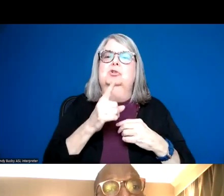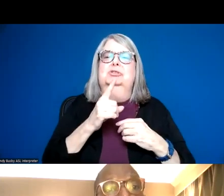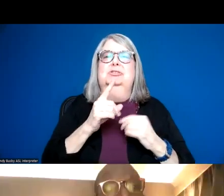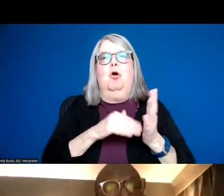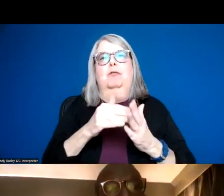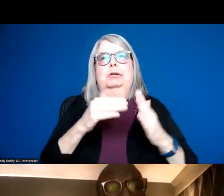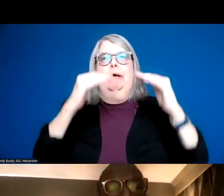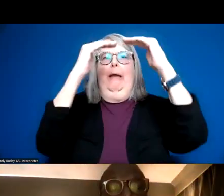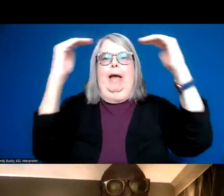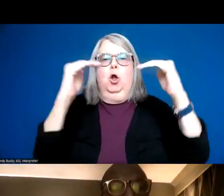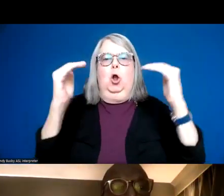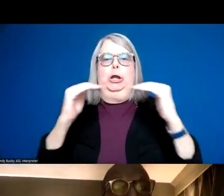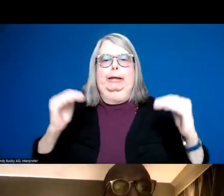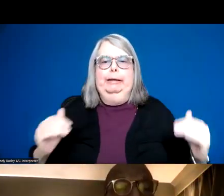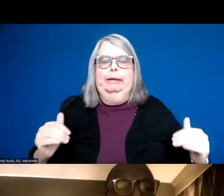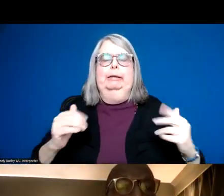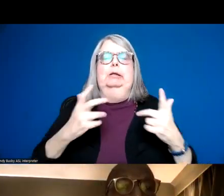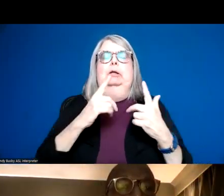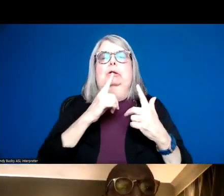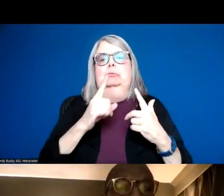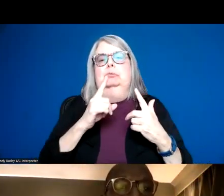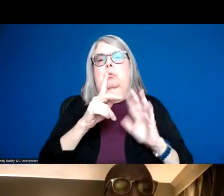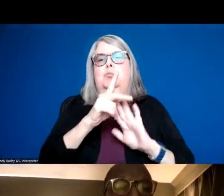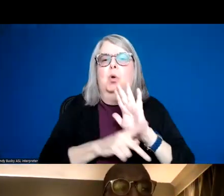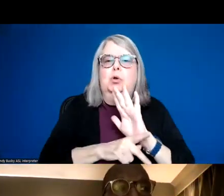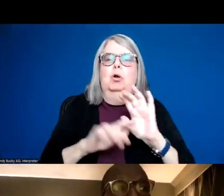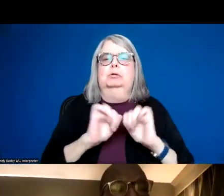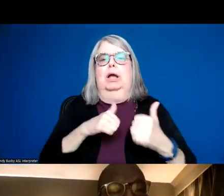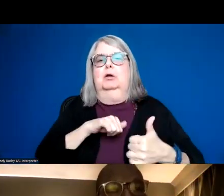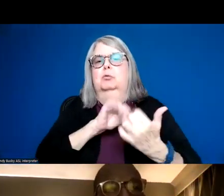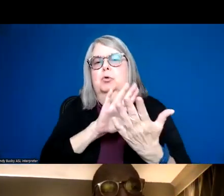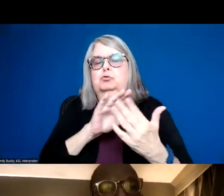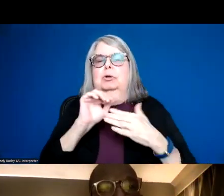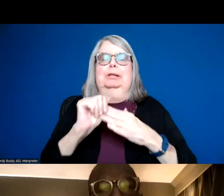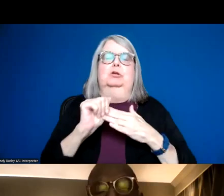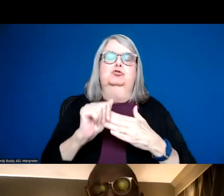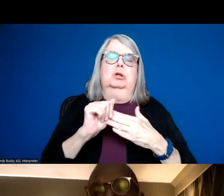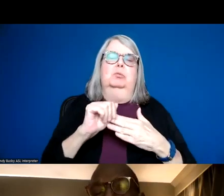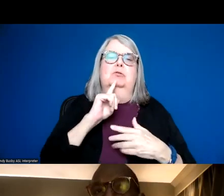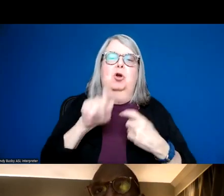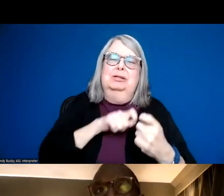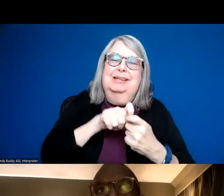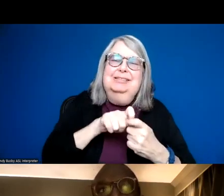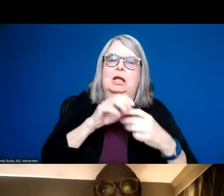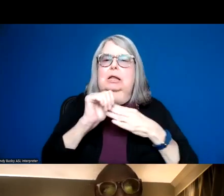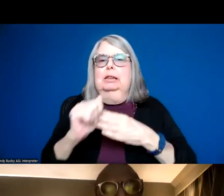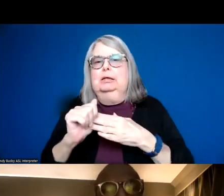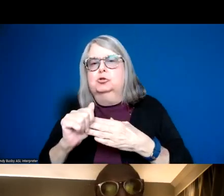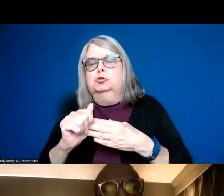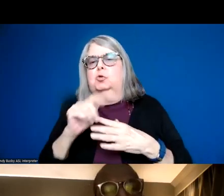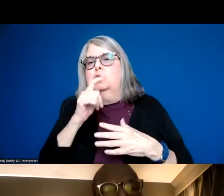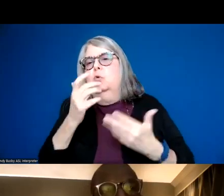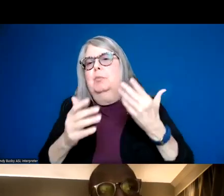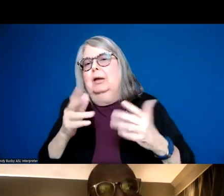hierarchy, there are often protocols for how you approach leadership. There are designated leaders who may be the